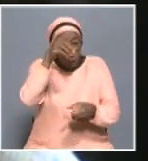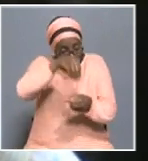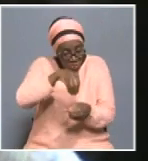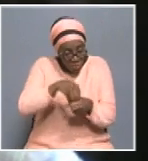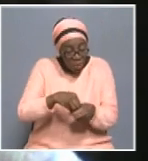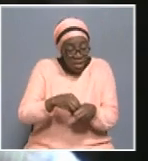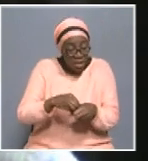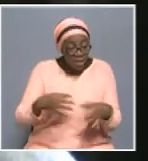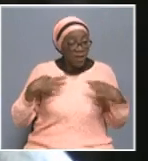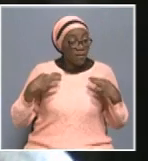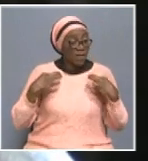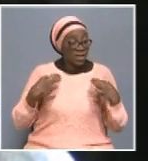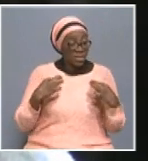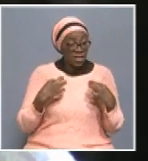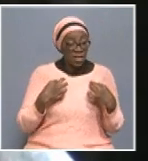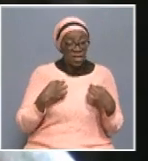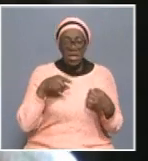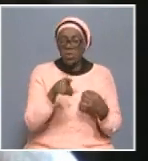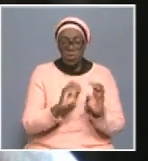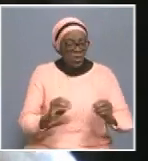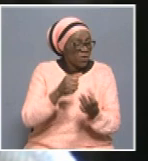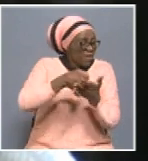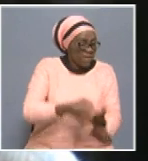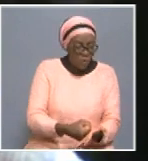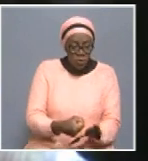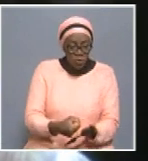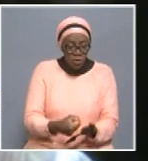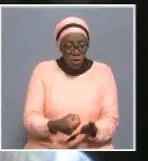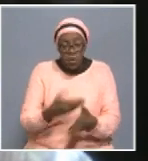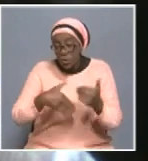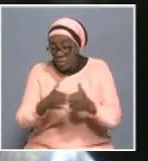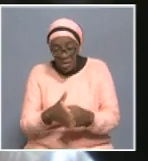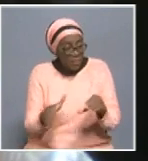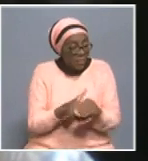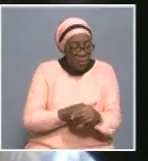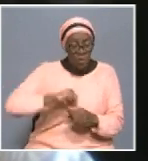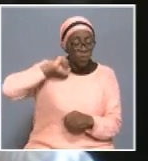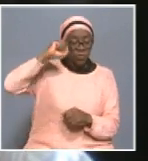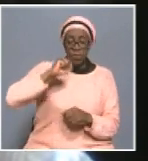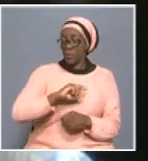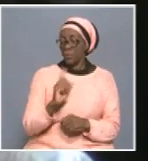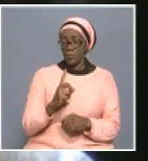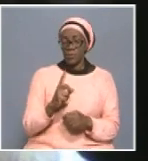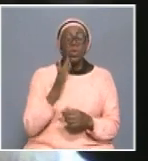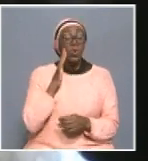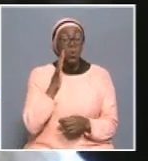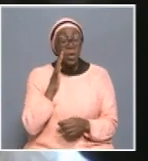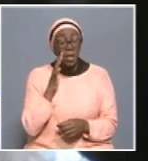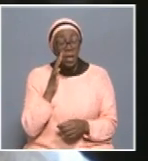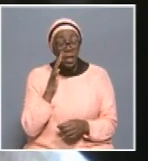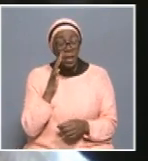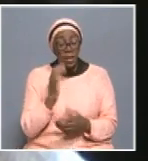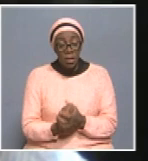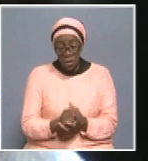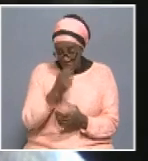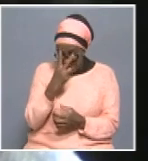And you would associate by the rules as agreed by the collective. And the moment that you feel that these rules are no longer good for you, just as you were free to